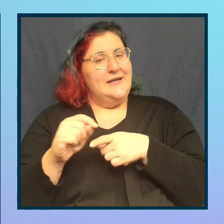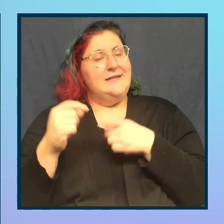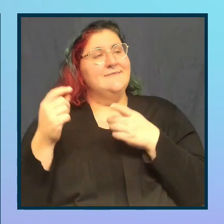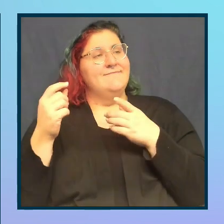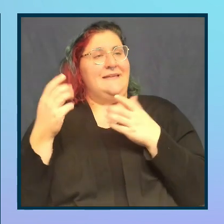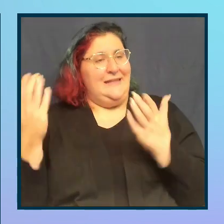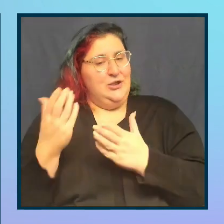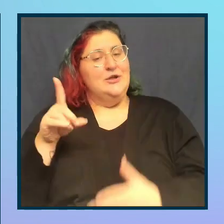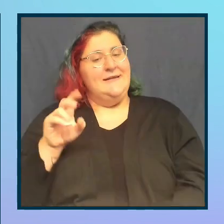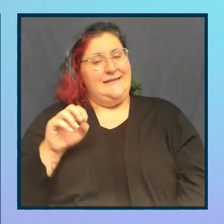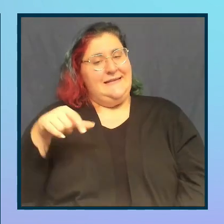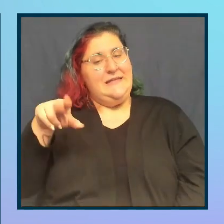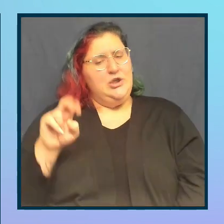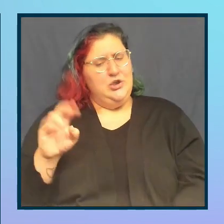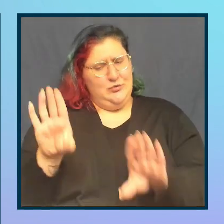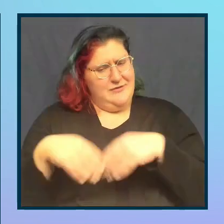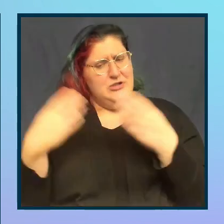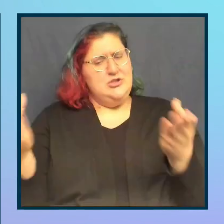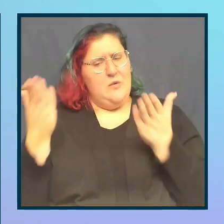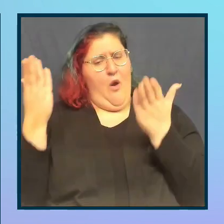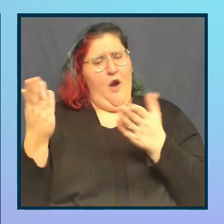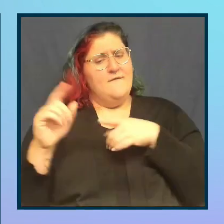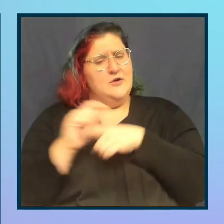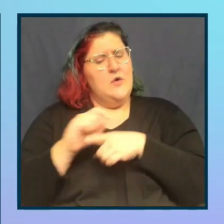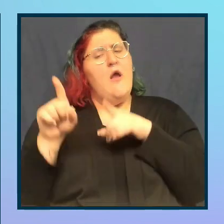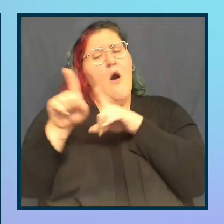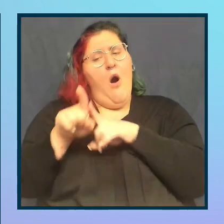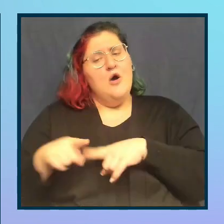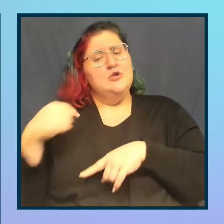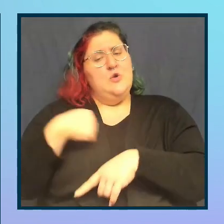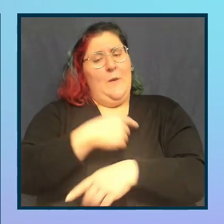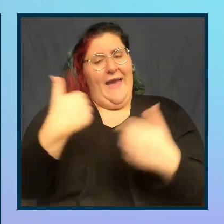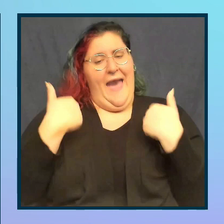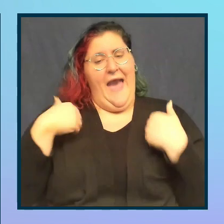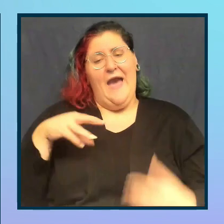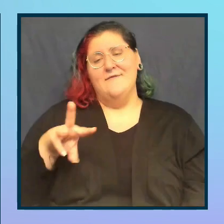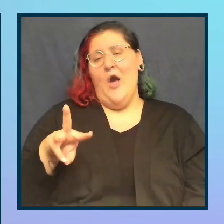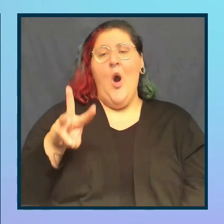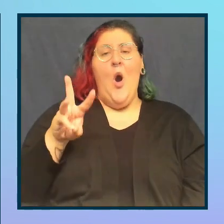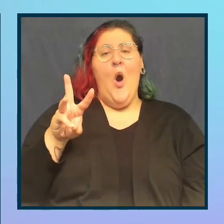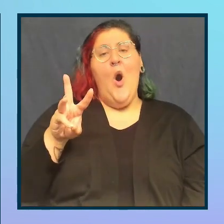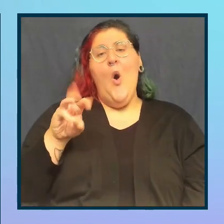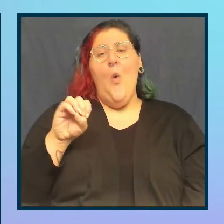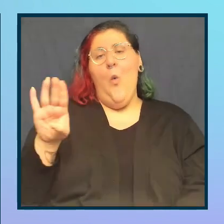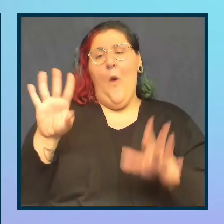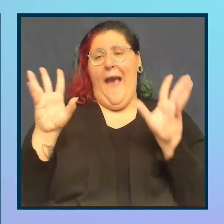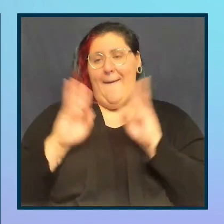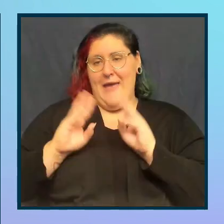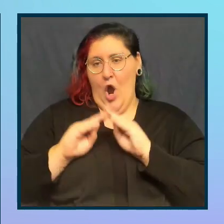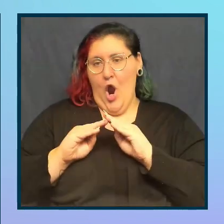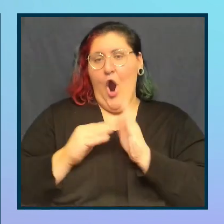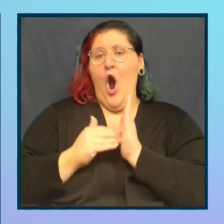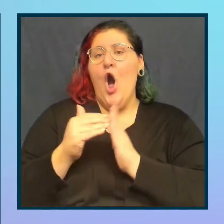are hosting webinars often, and a lot of times they will be on Axe Dev Tools. I know that